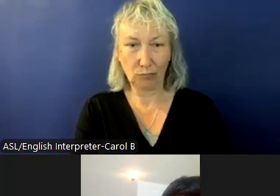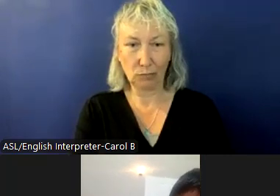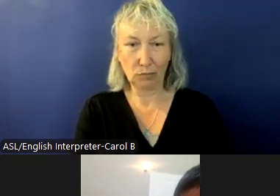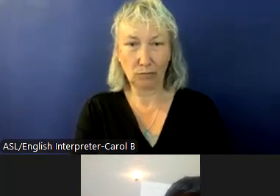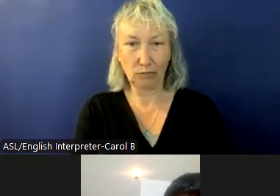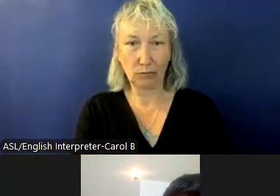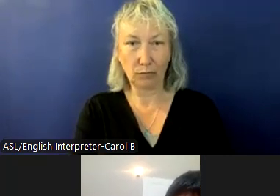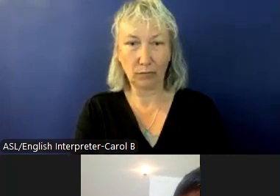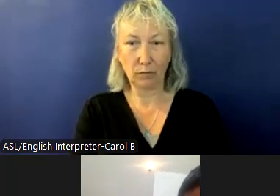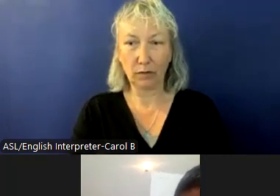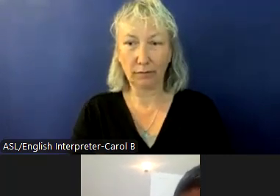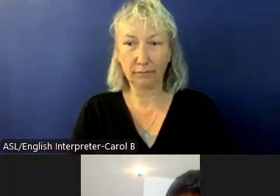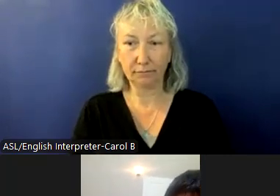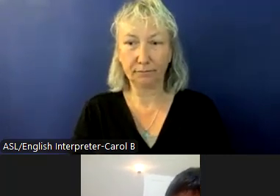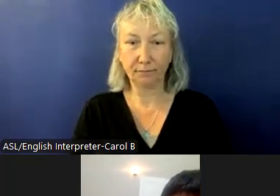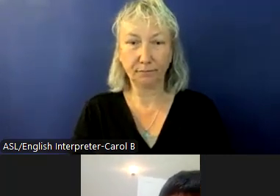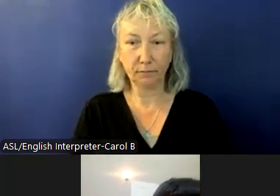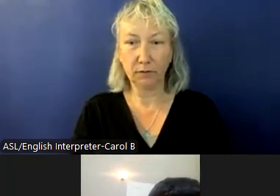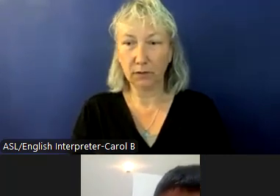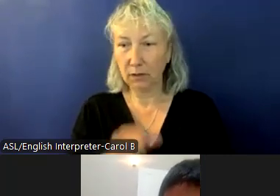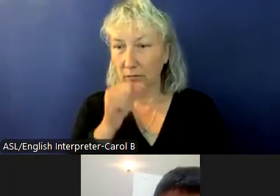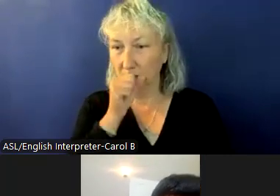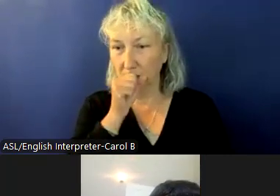All right, we have captioner